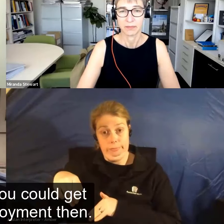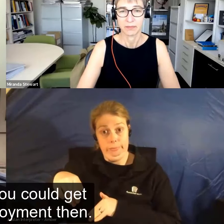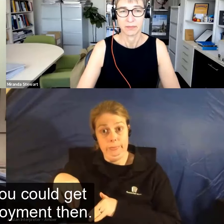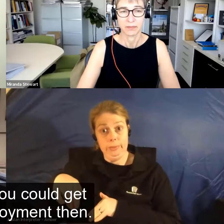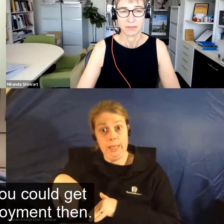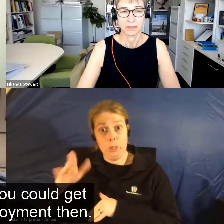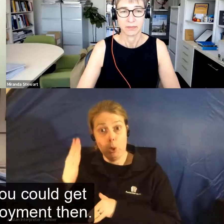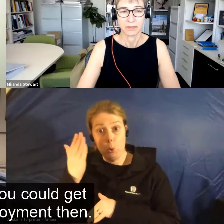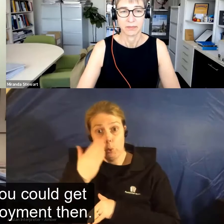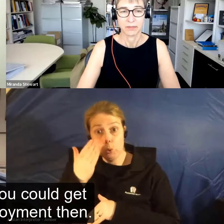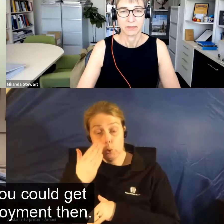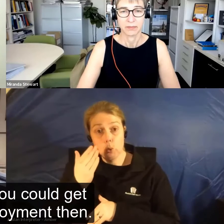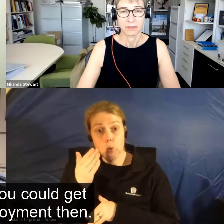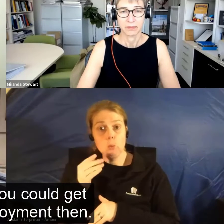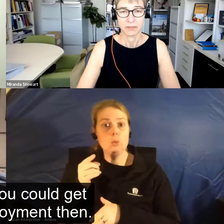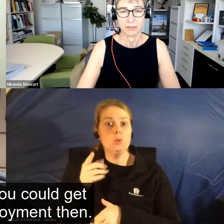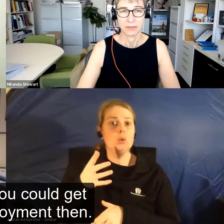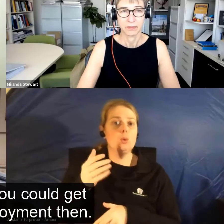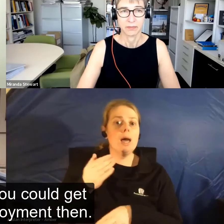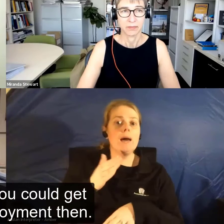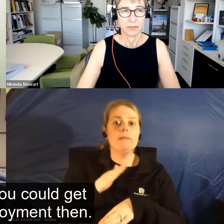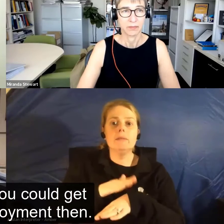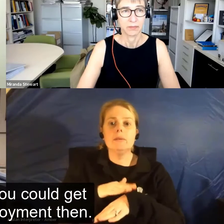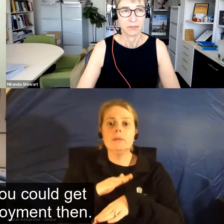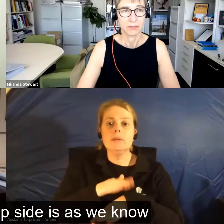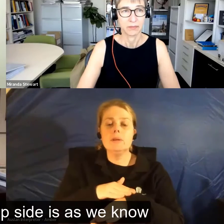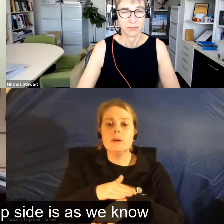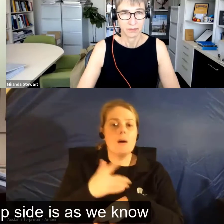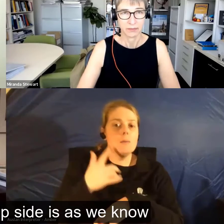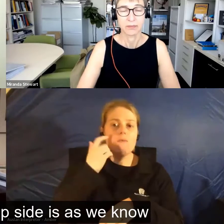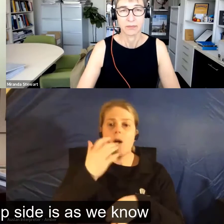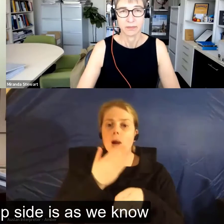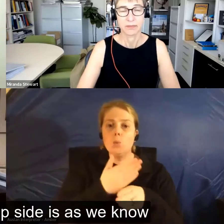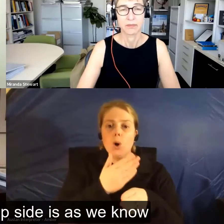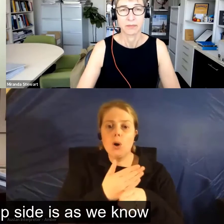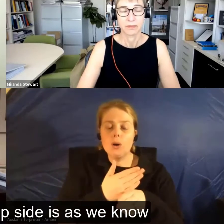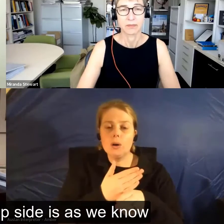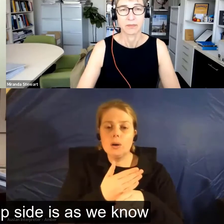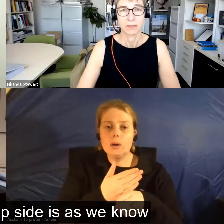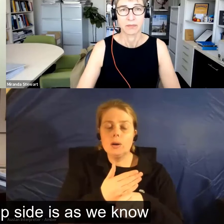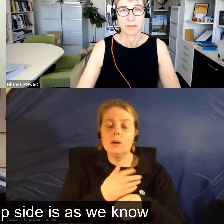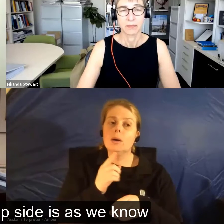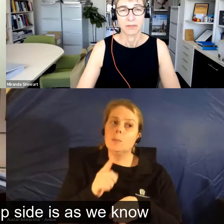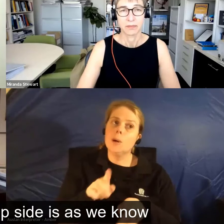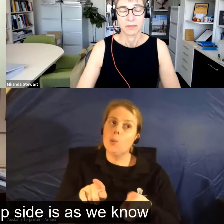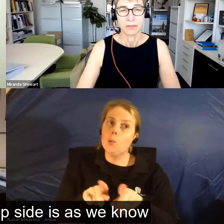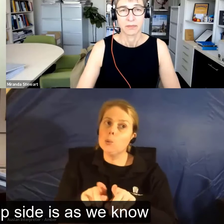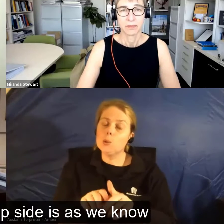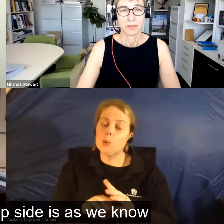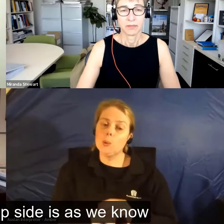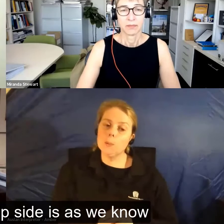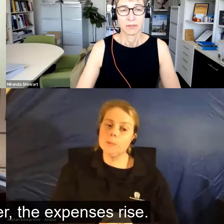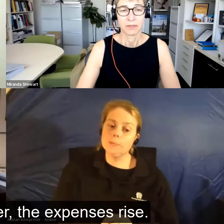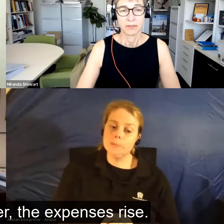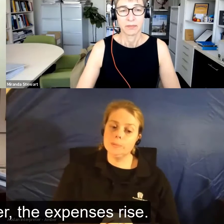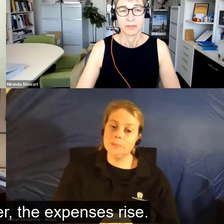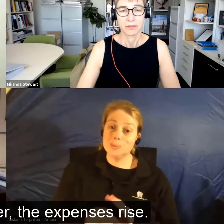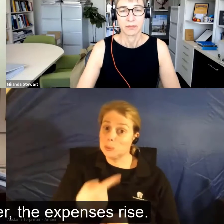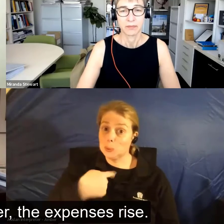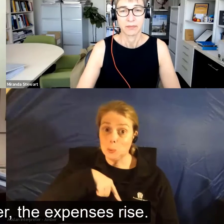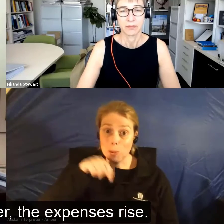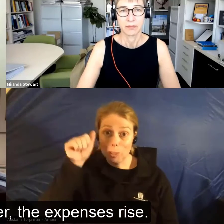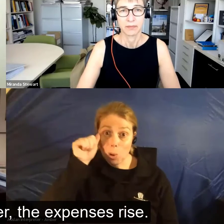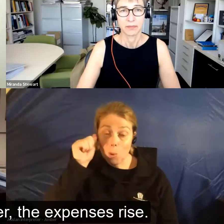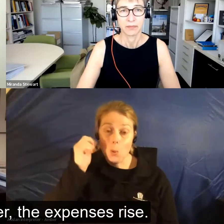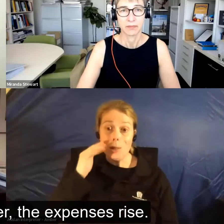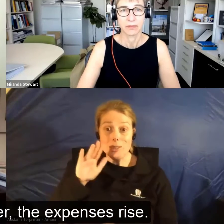school, certainly you could get some employment then. I guess the other flip side is, as we know, as children